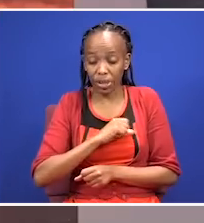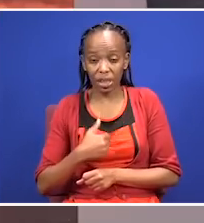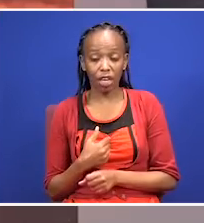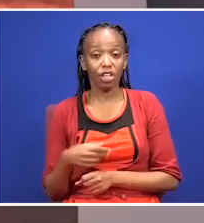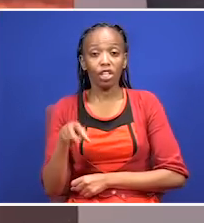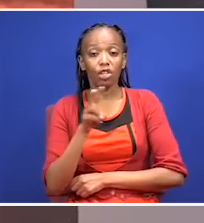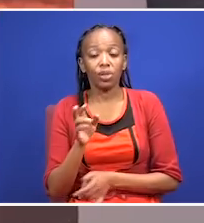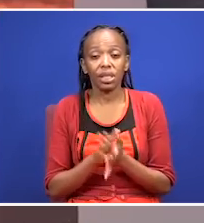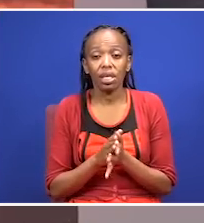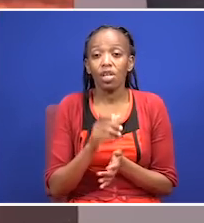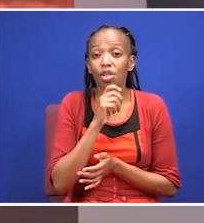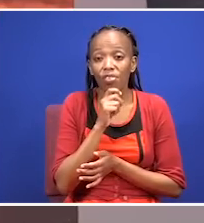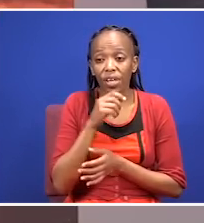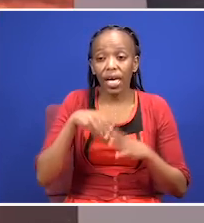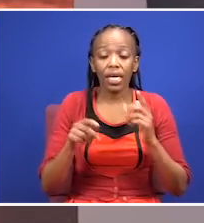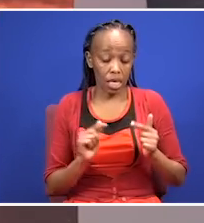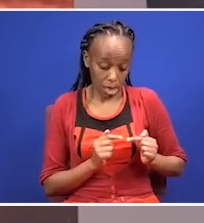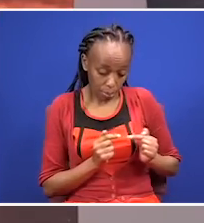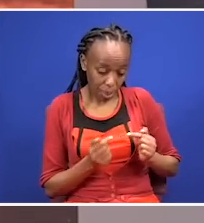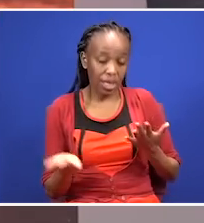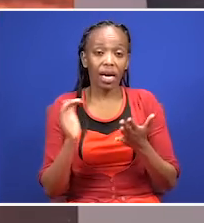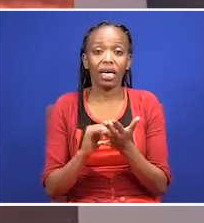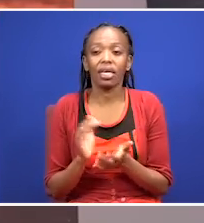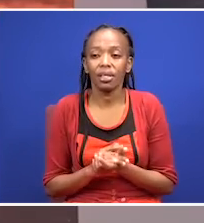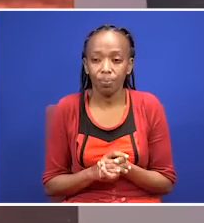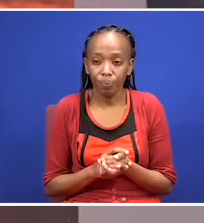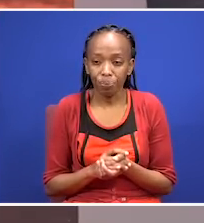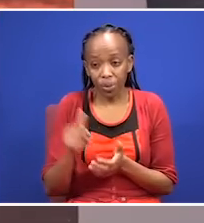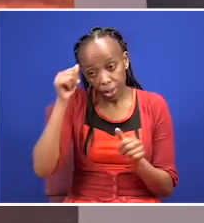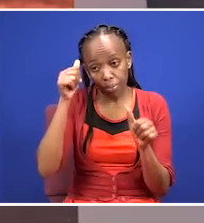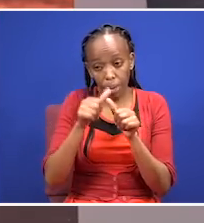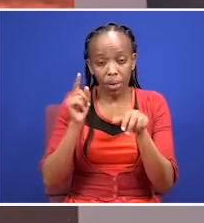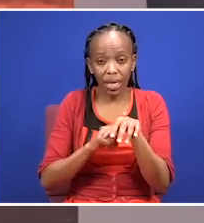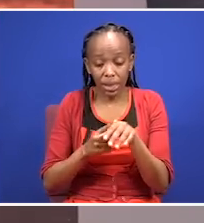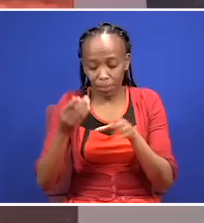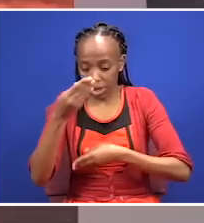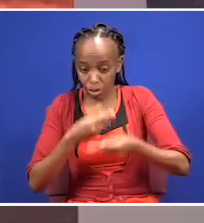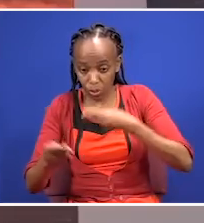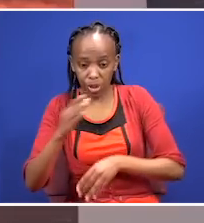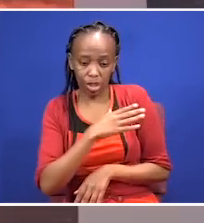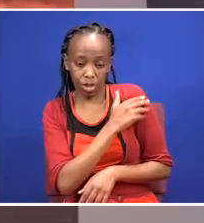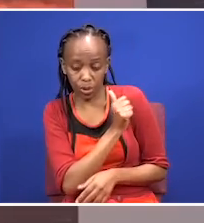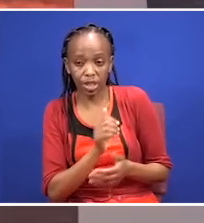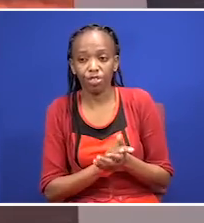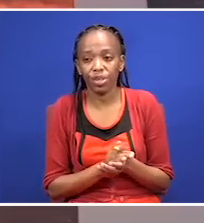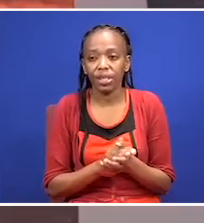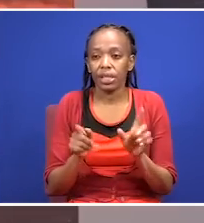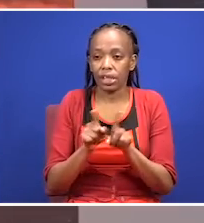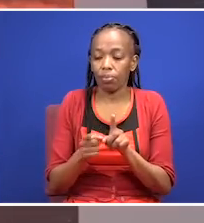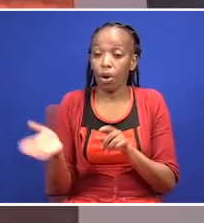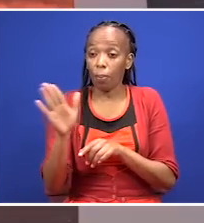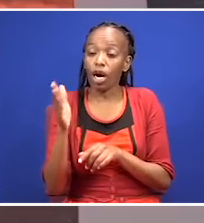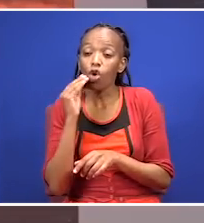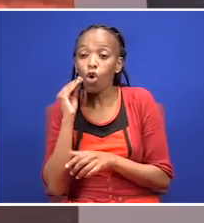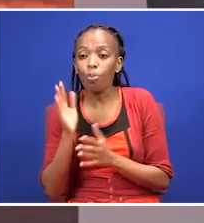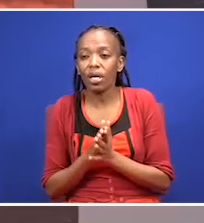see his father in pain again remember when they sold joseph and they went back